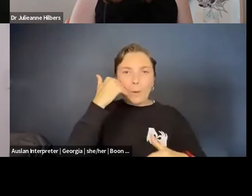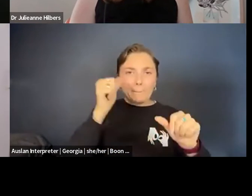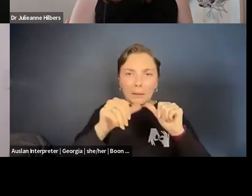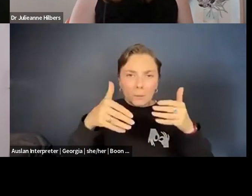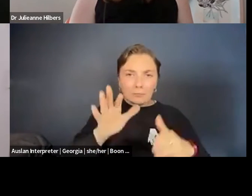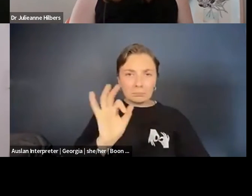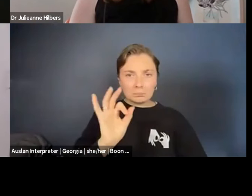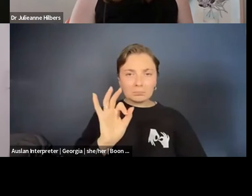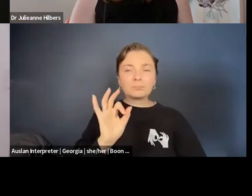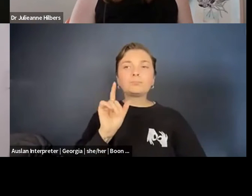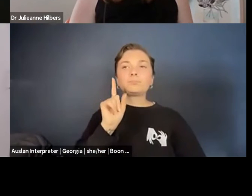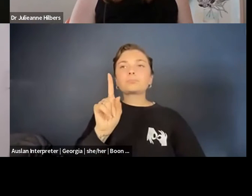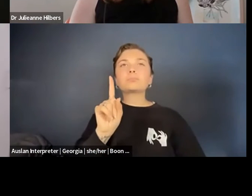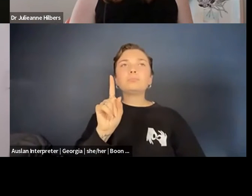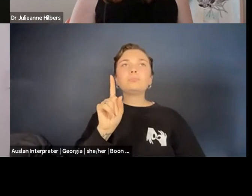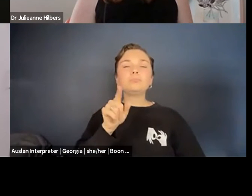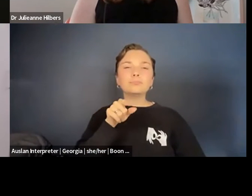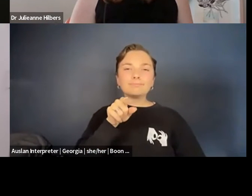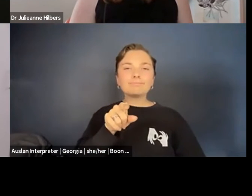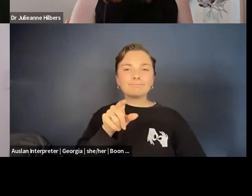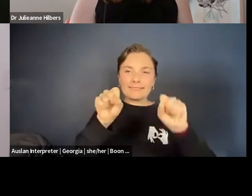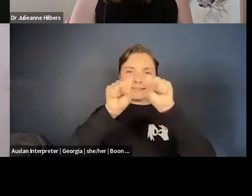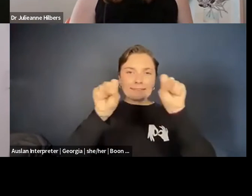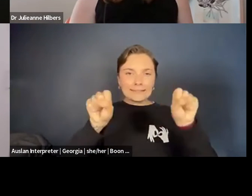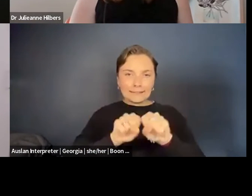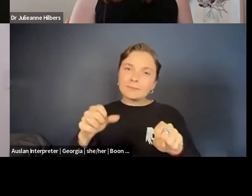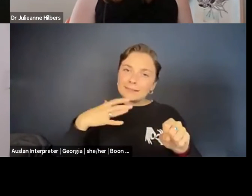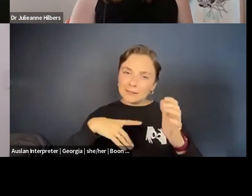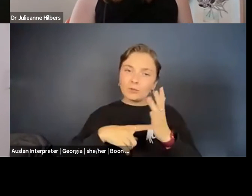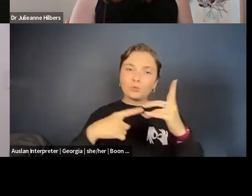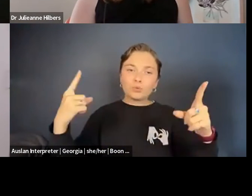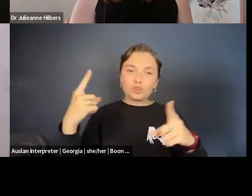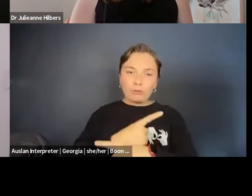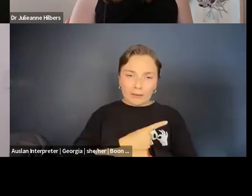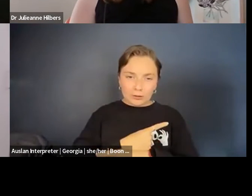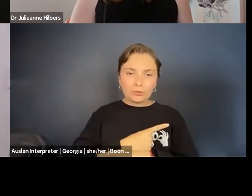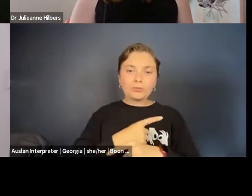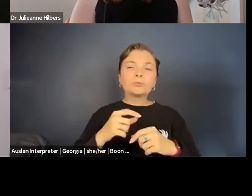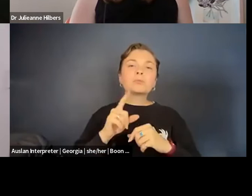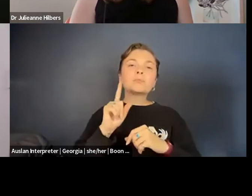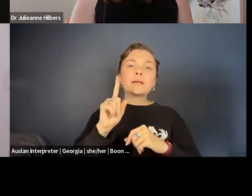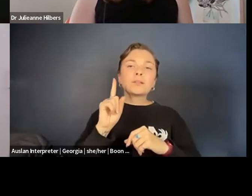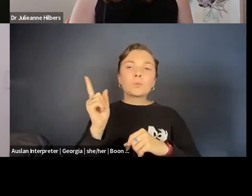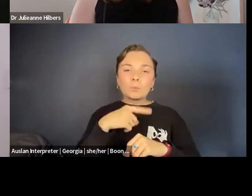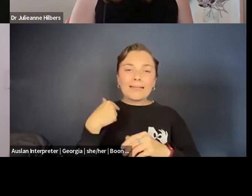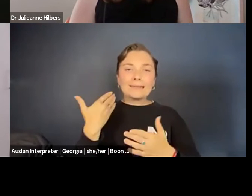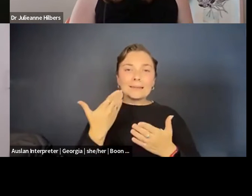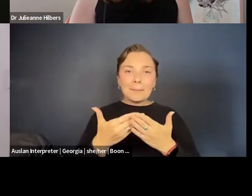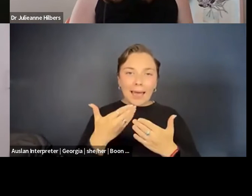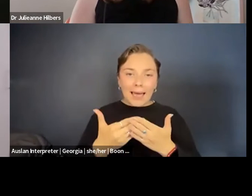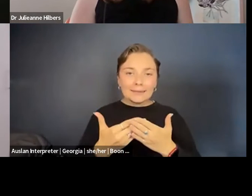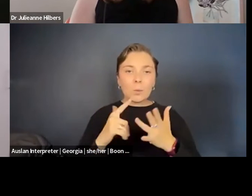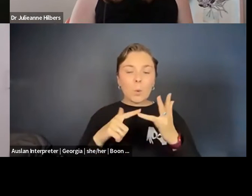answer. But, you know, the system needs to change, but it's only going to change because we demand it, or they see